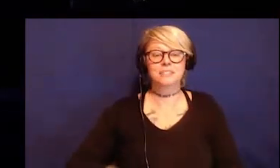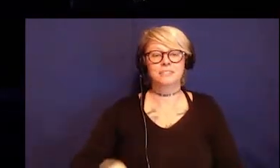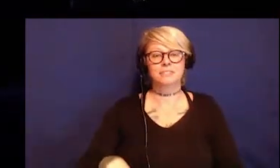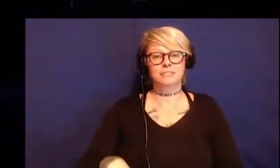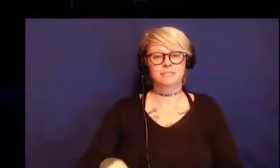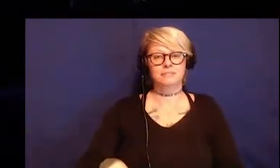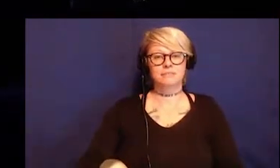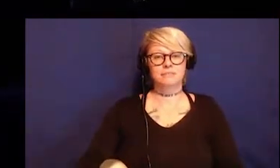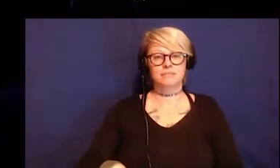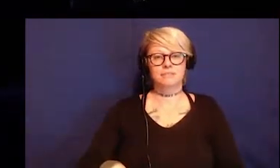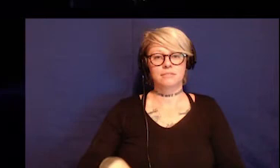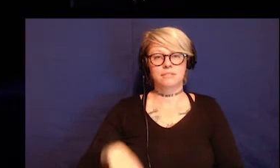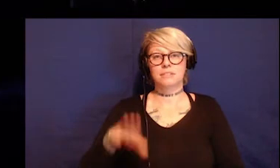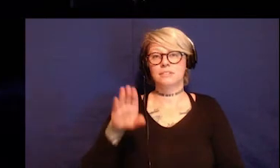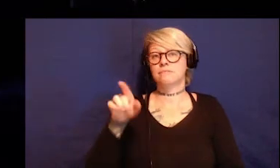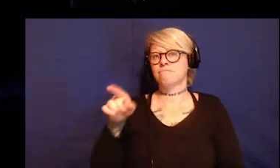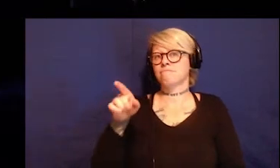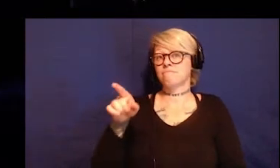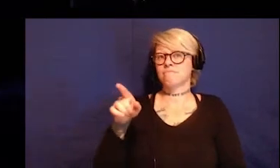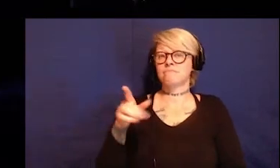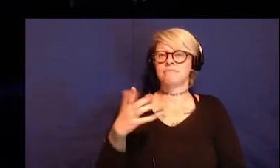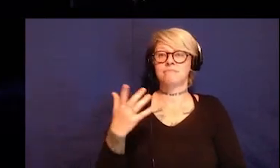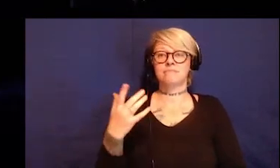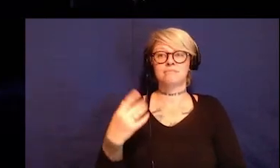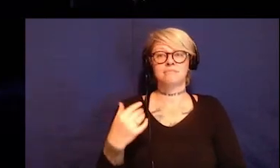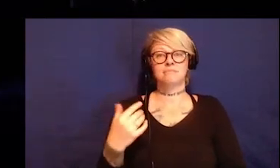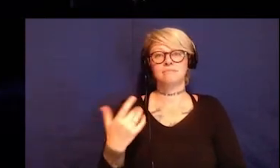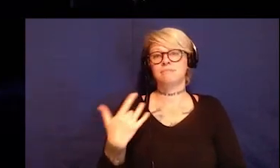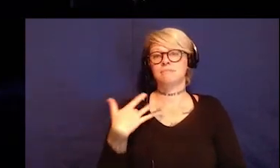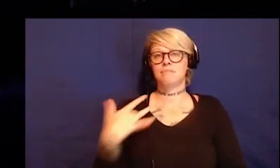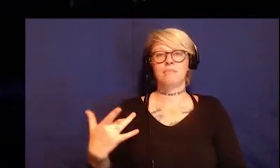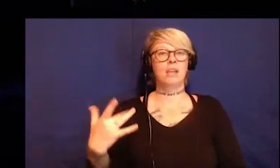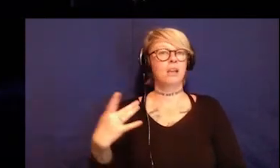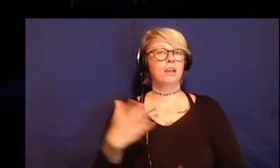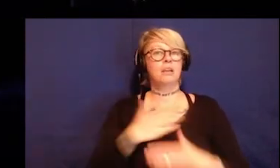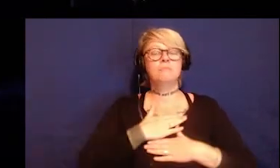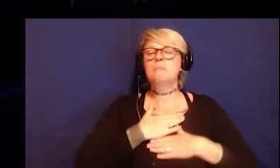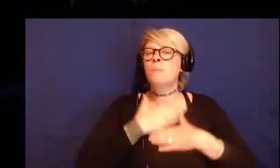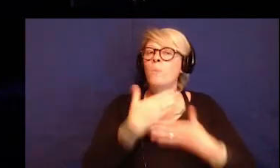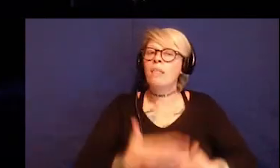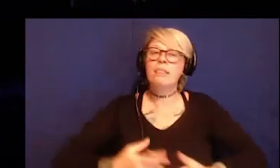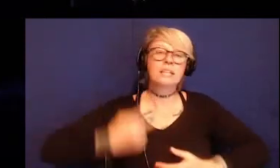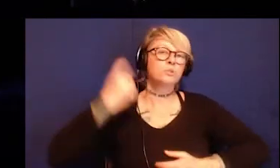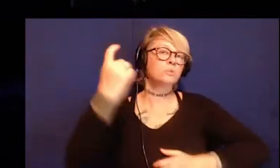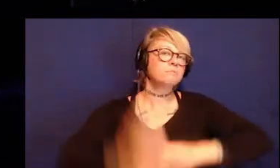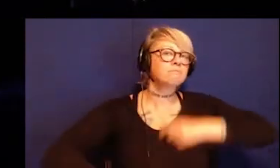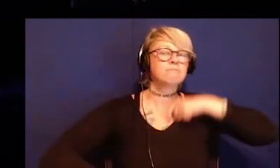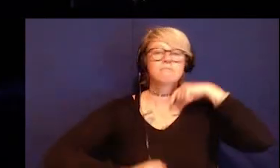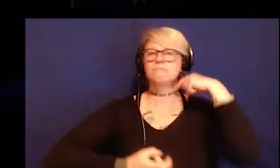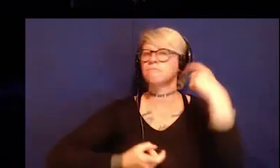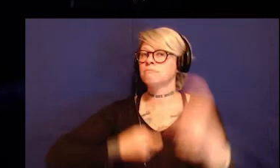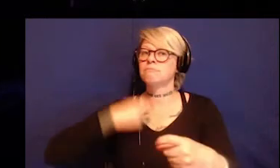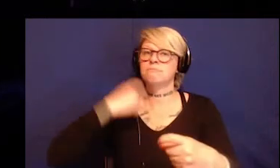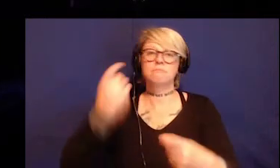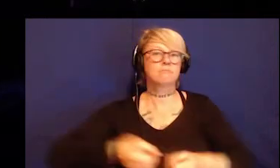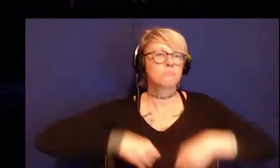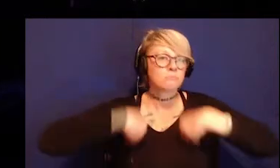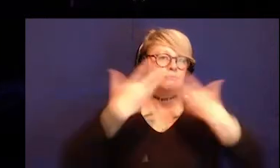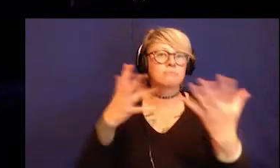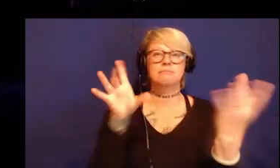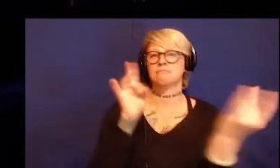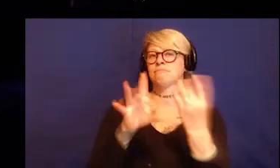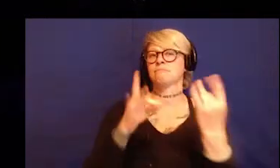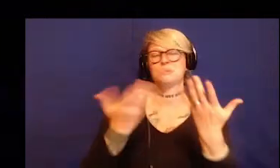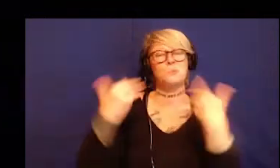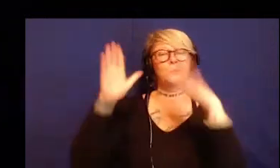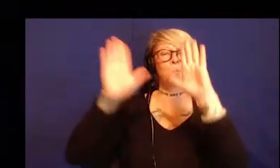say, is always like one of the most giving people in Young Creators Unit, always giving so much feedback, such a wonderful person. We wish you